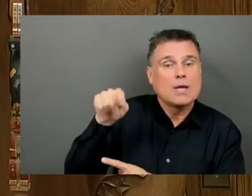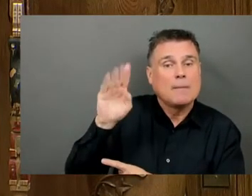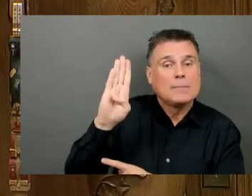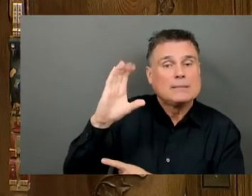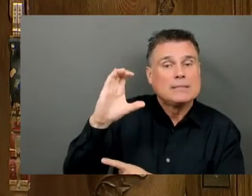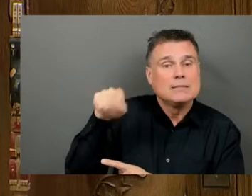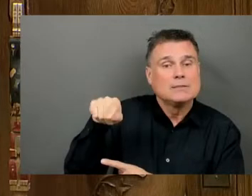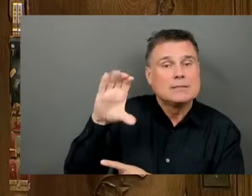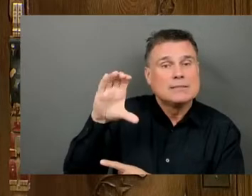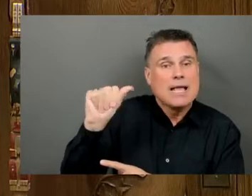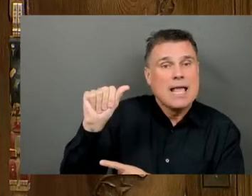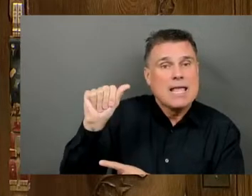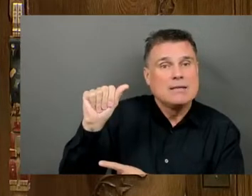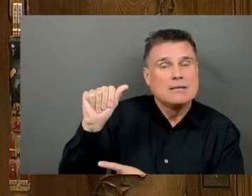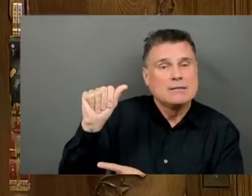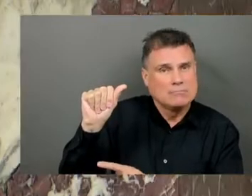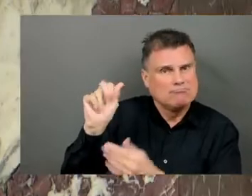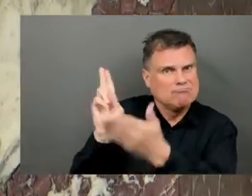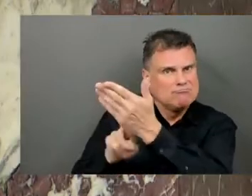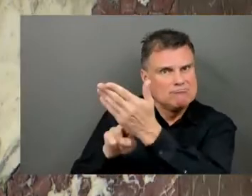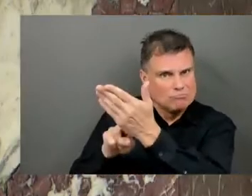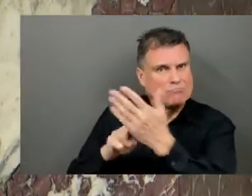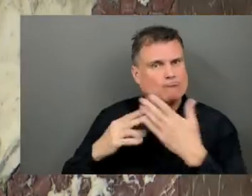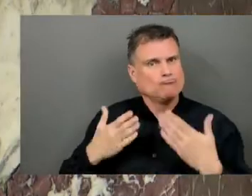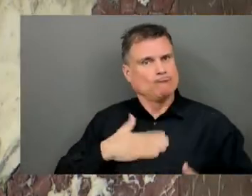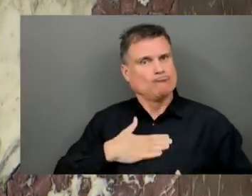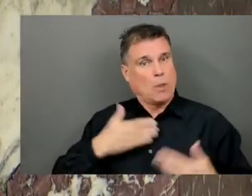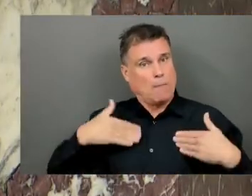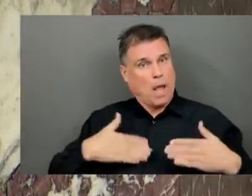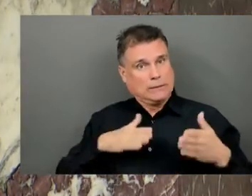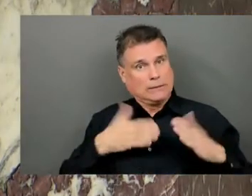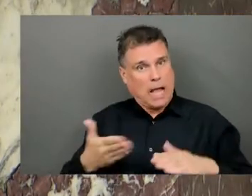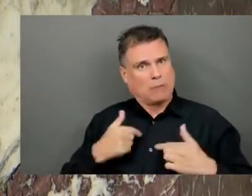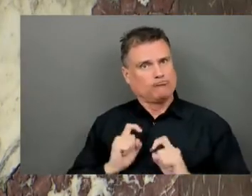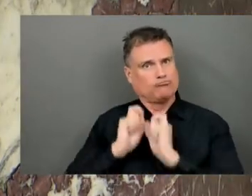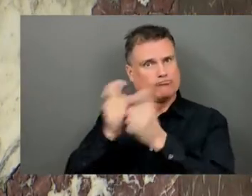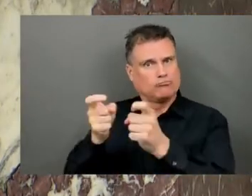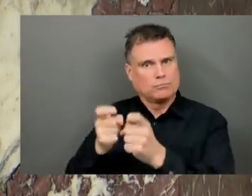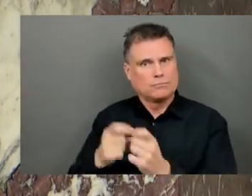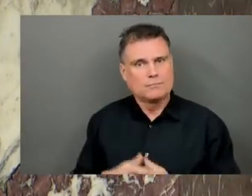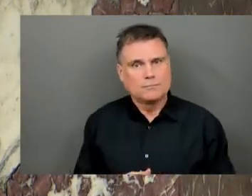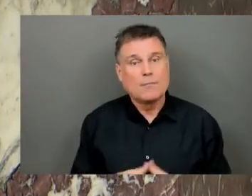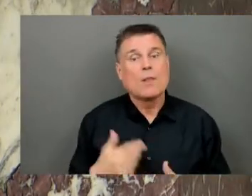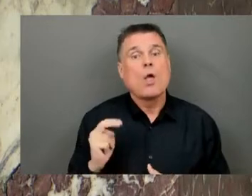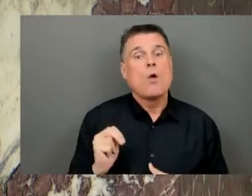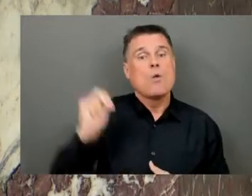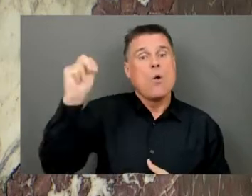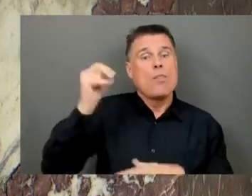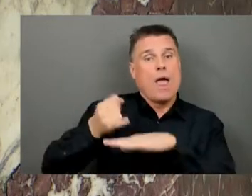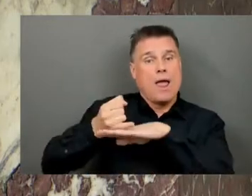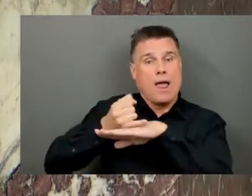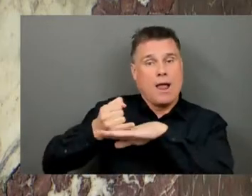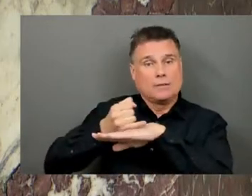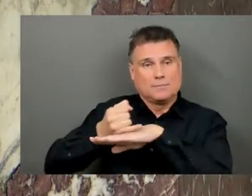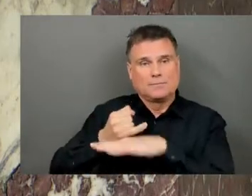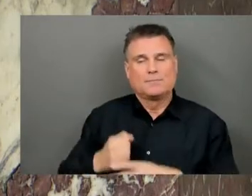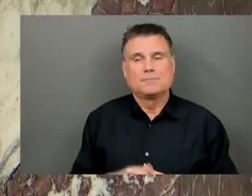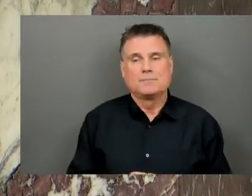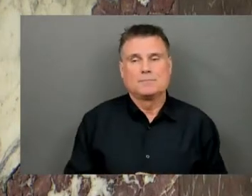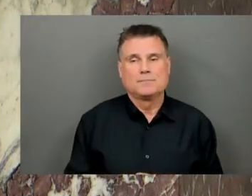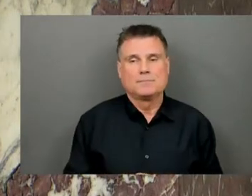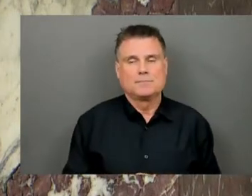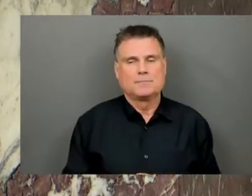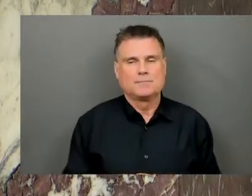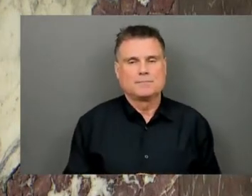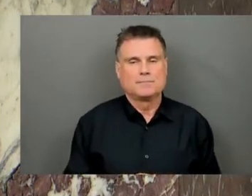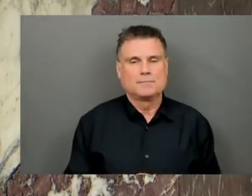Member for North Island. Thank you, Mr. Speaker. Campbell River was hop, hop, hopping last weekend, where hundreds of youngsters and their